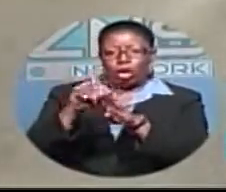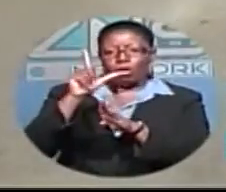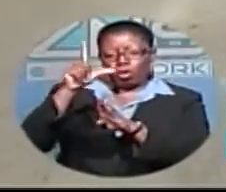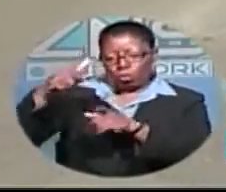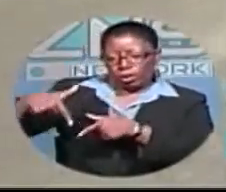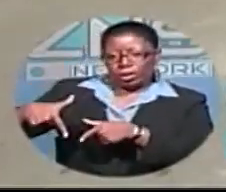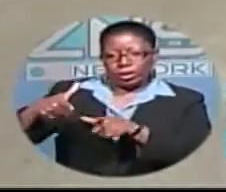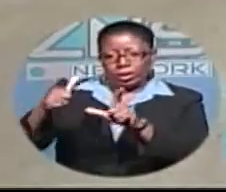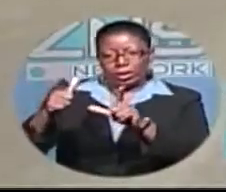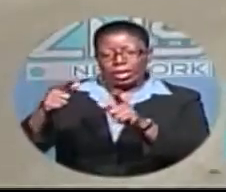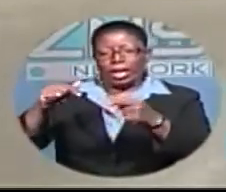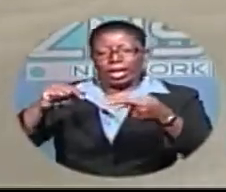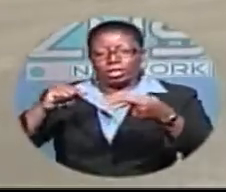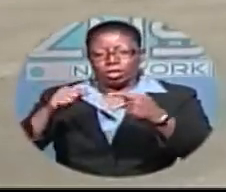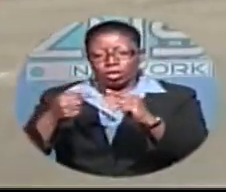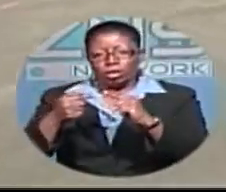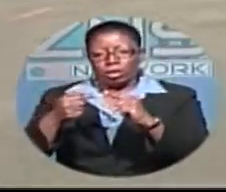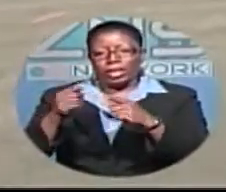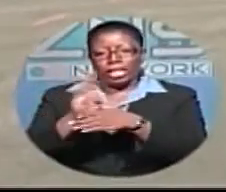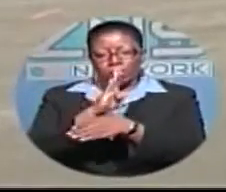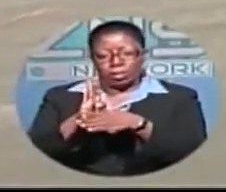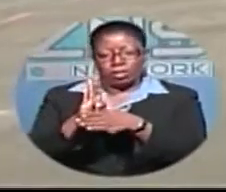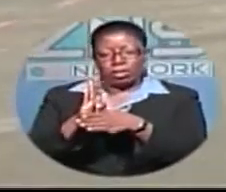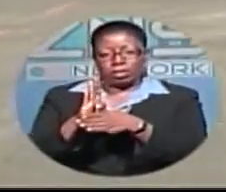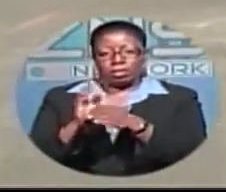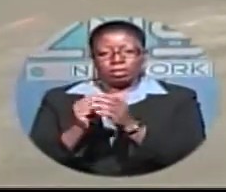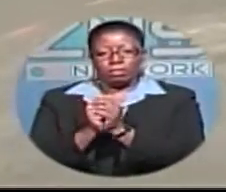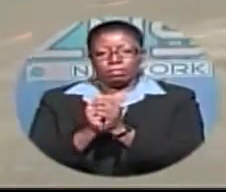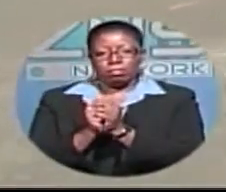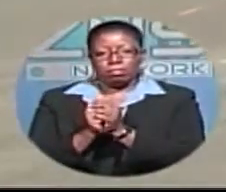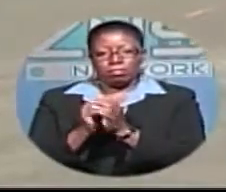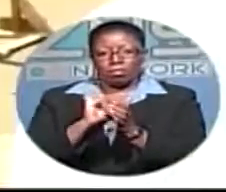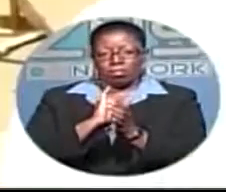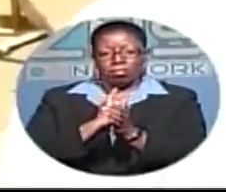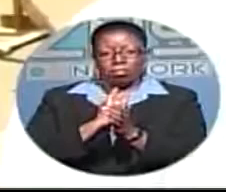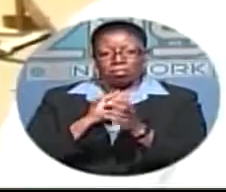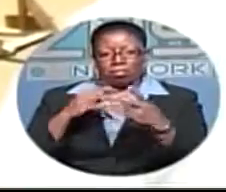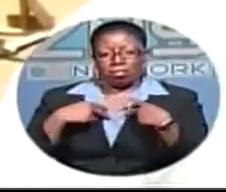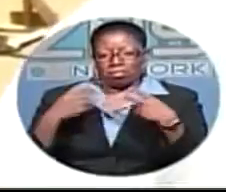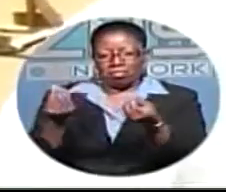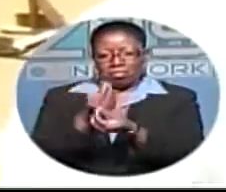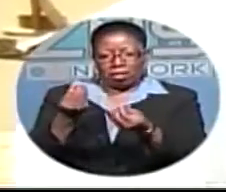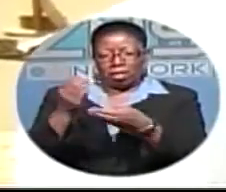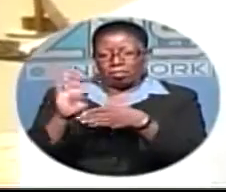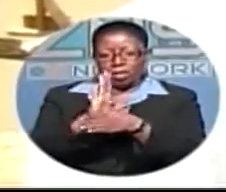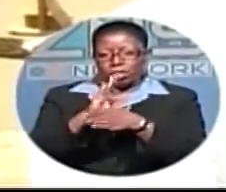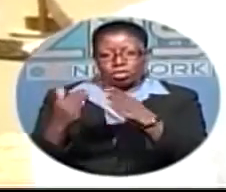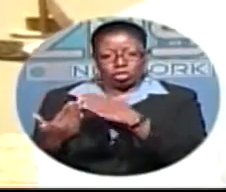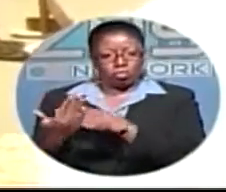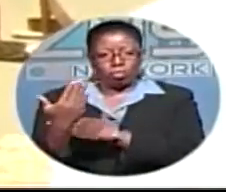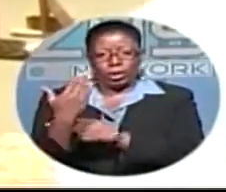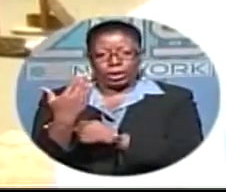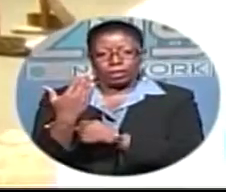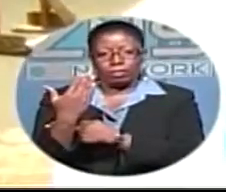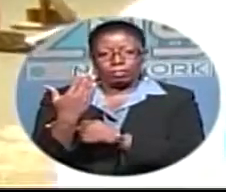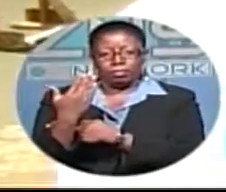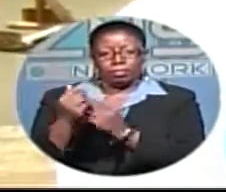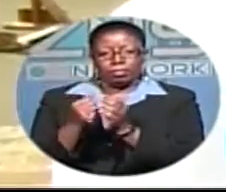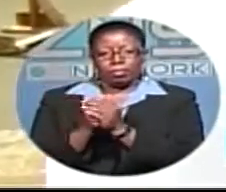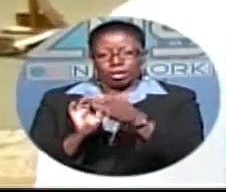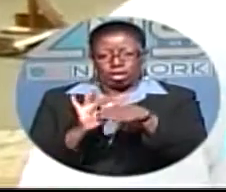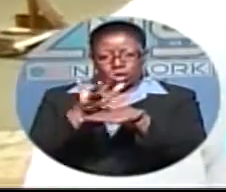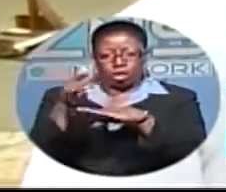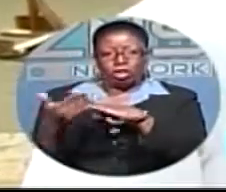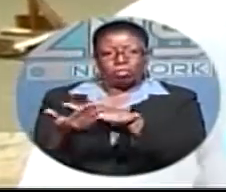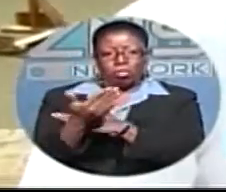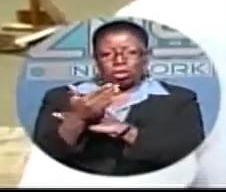has crippled business. I haven't gotten no business at all for this morning. Usually this period of the day, this early morning,